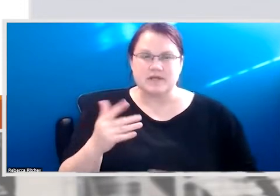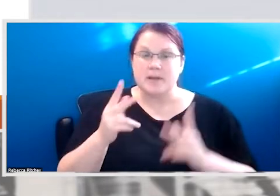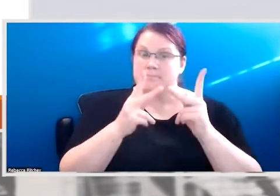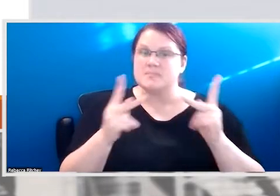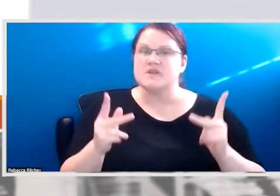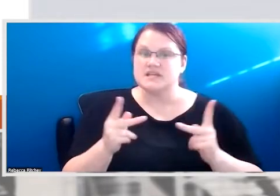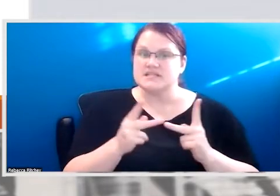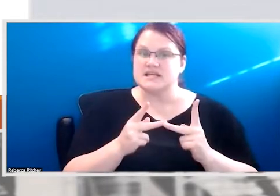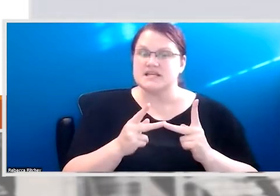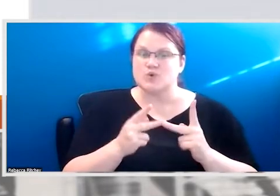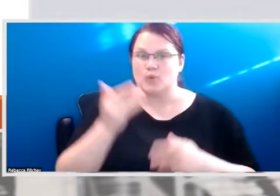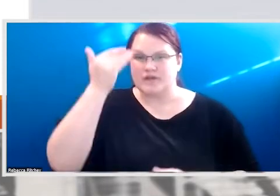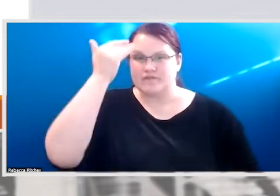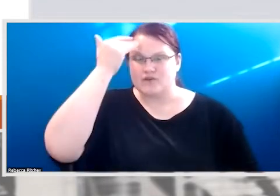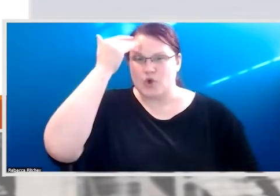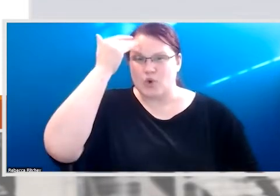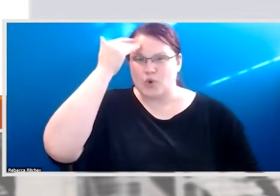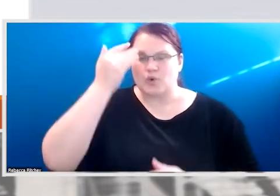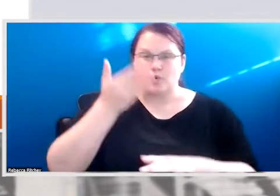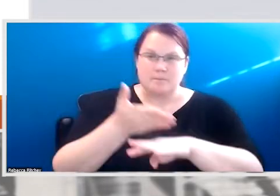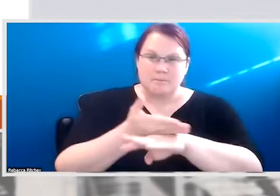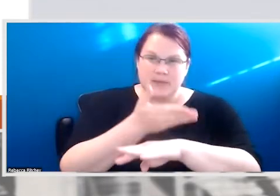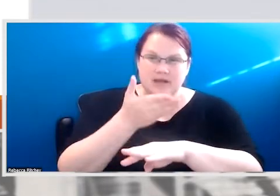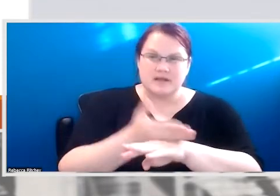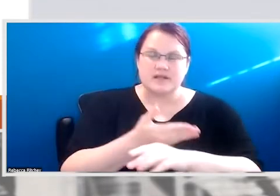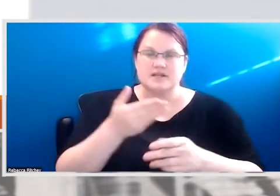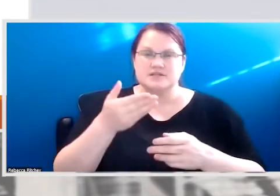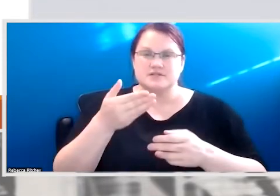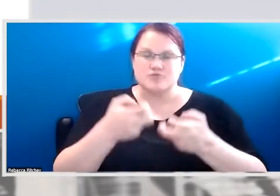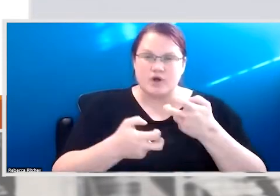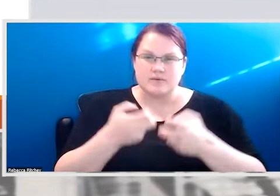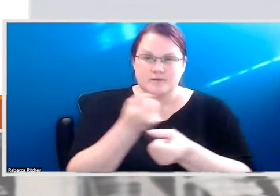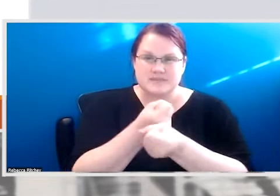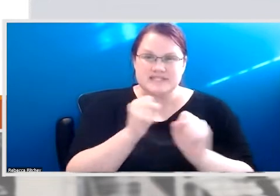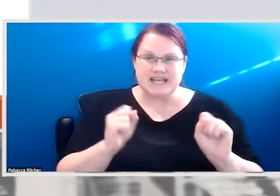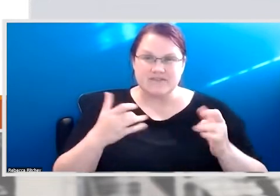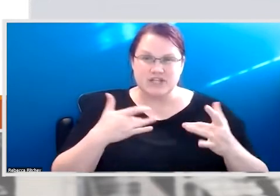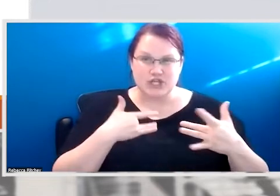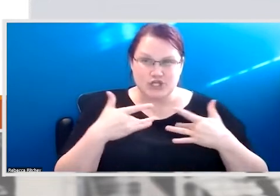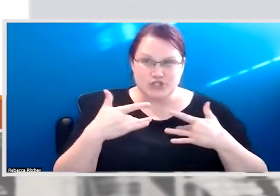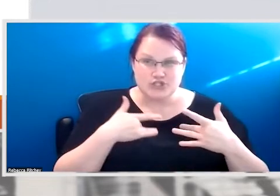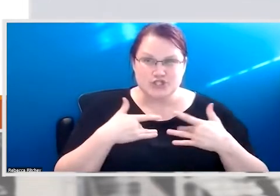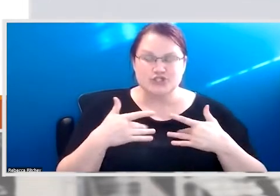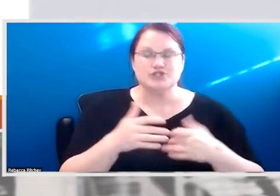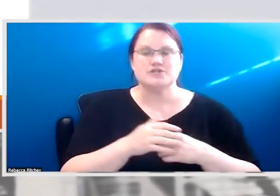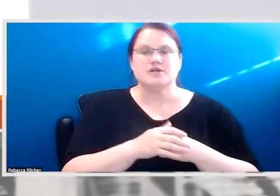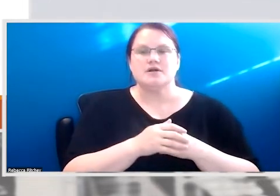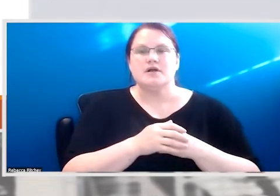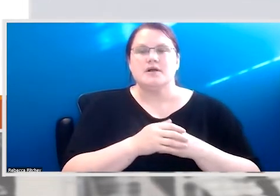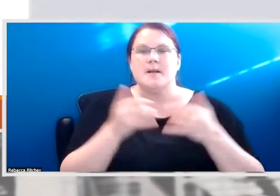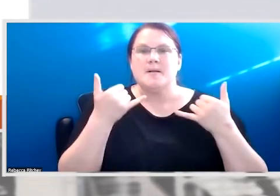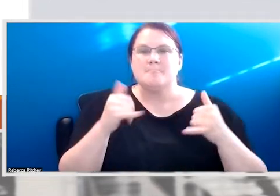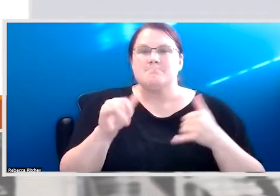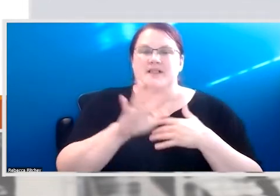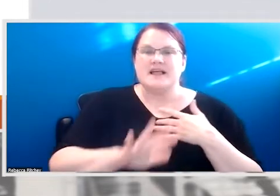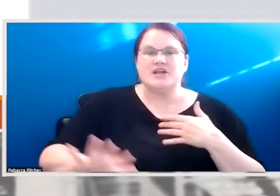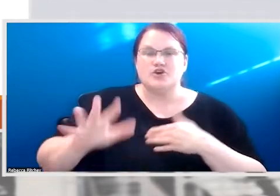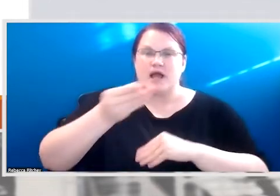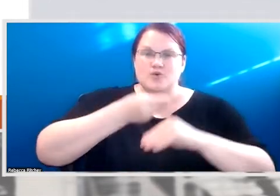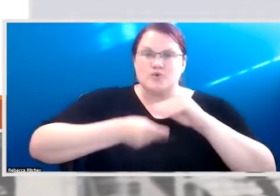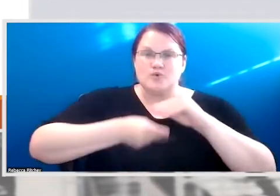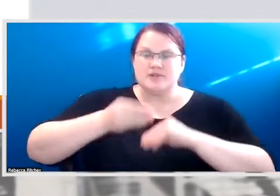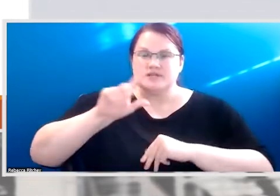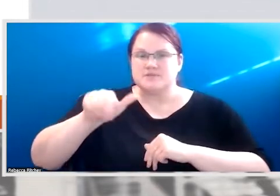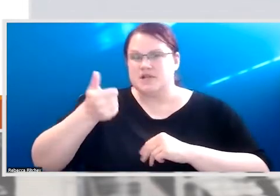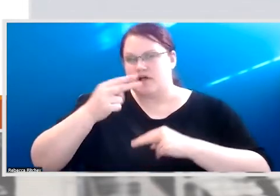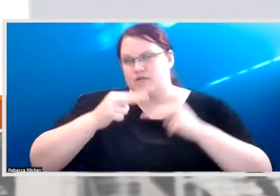we have known maintenance issues or safety concerns. These are things like playground replacements or other